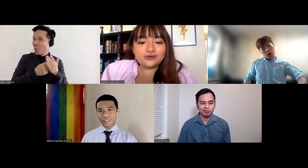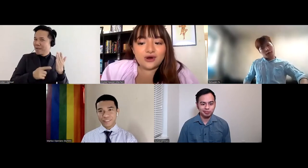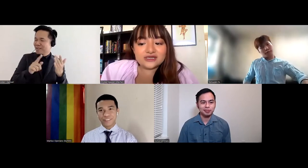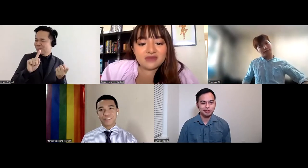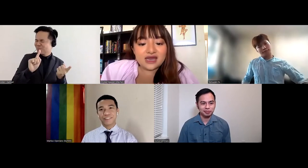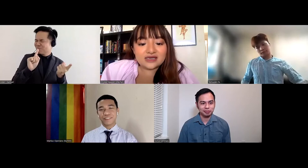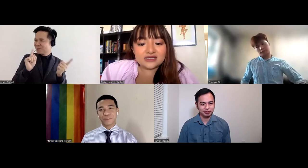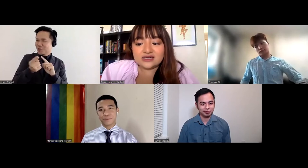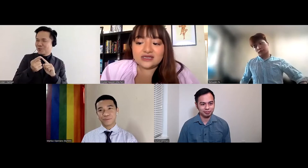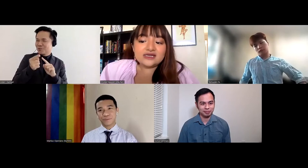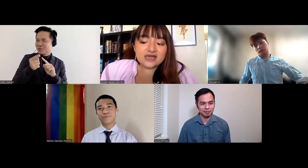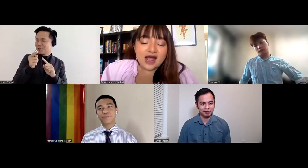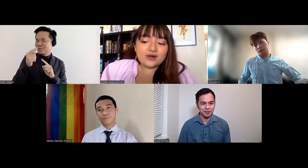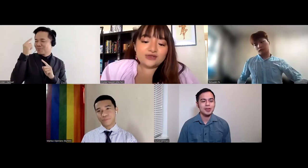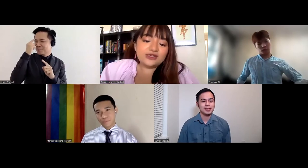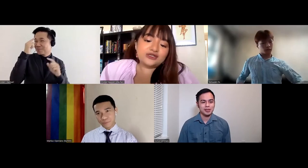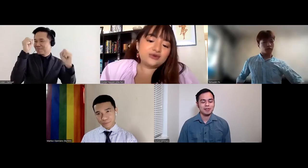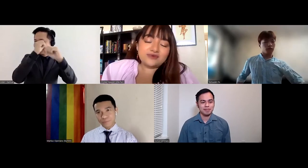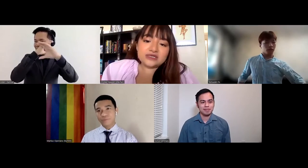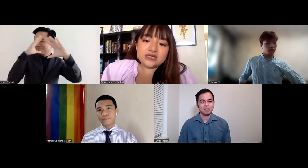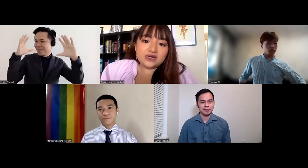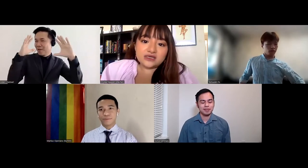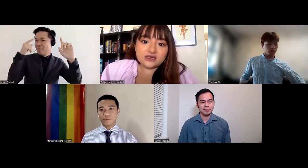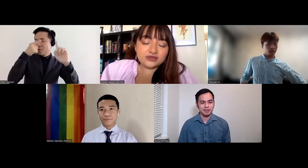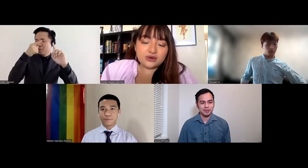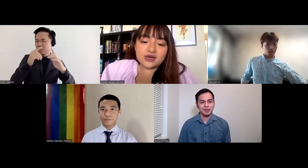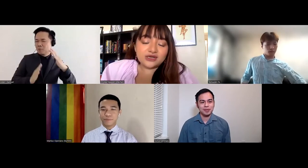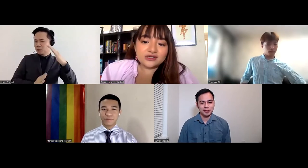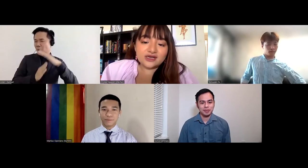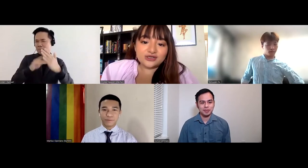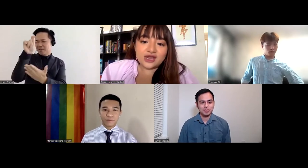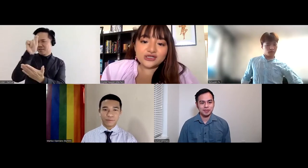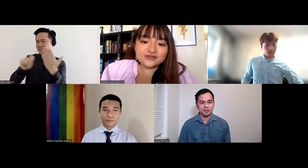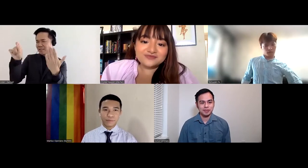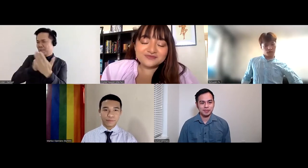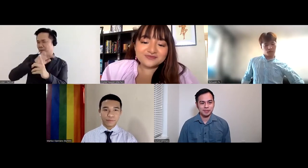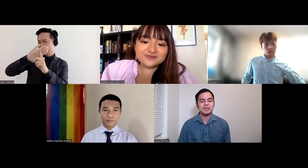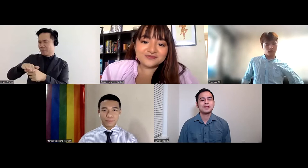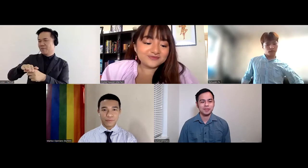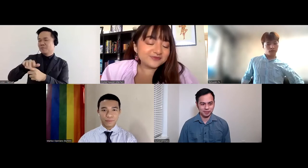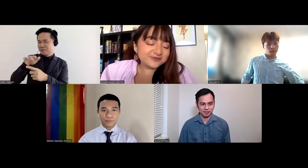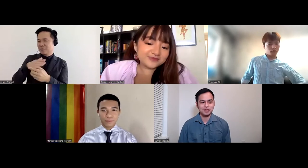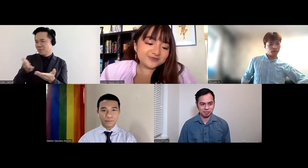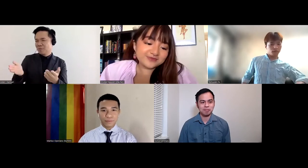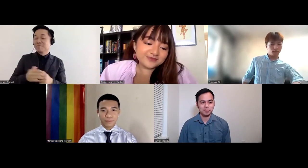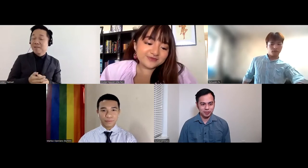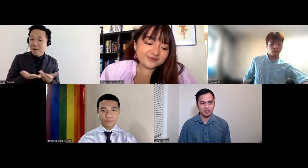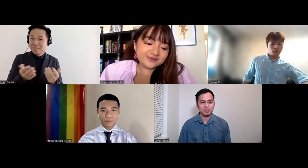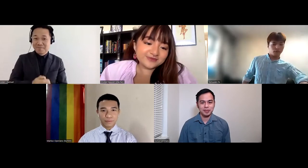you want to make to tackle the issue of stigma and discrimination in education?